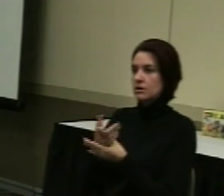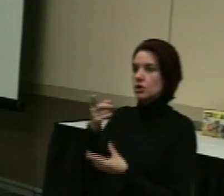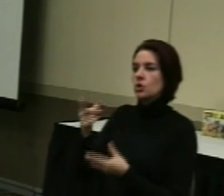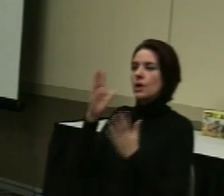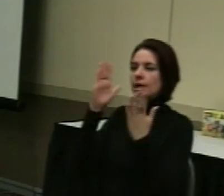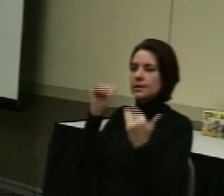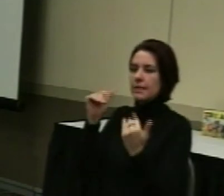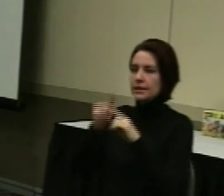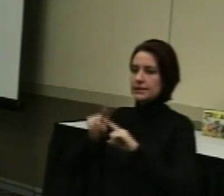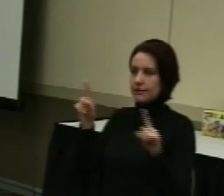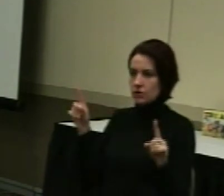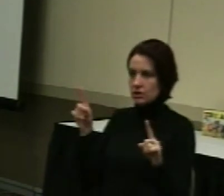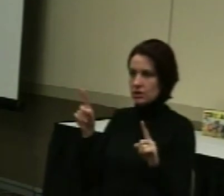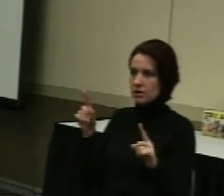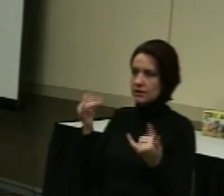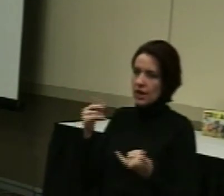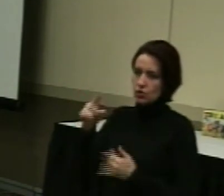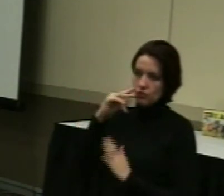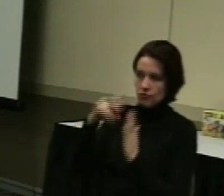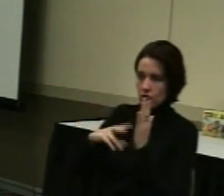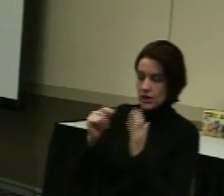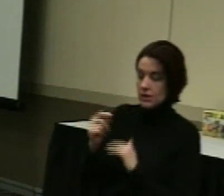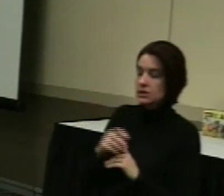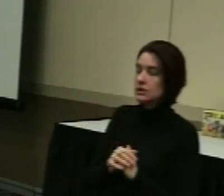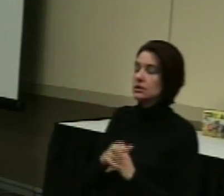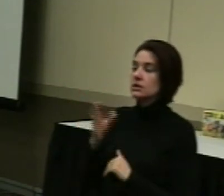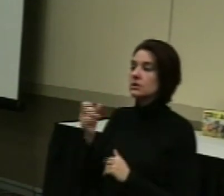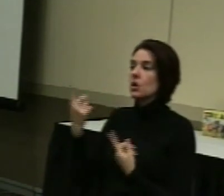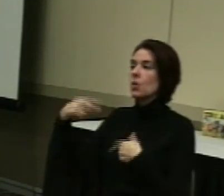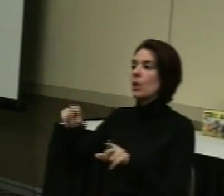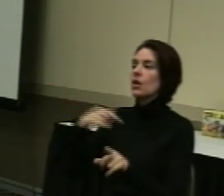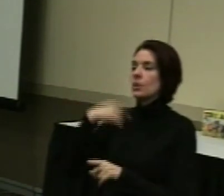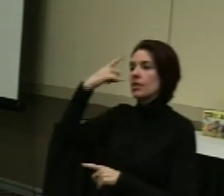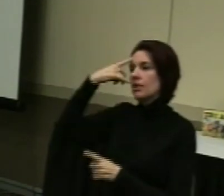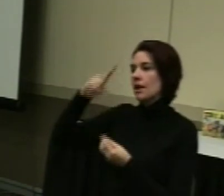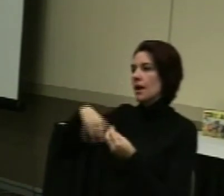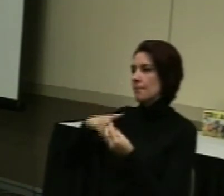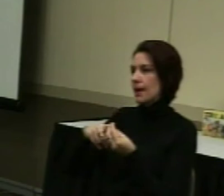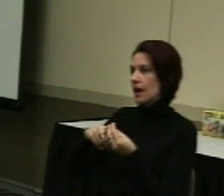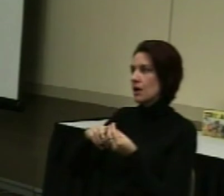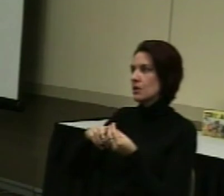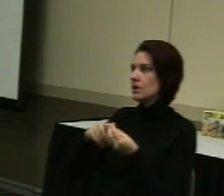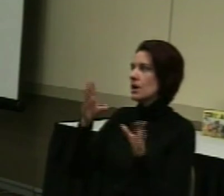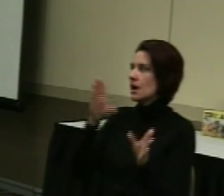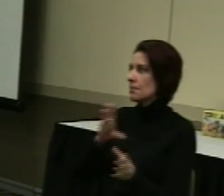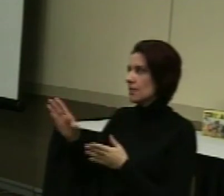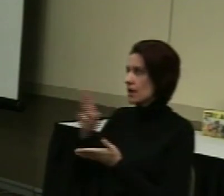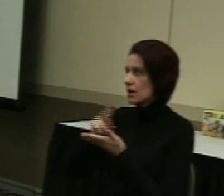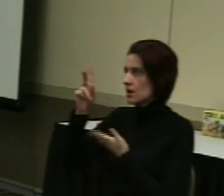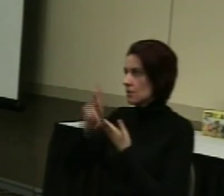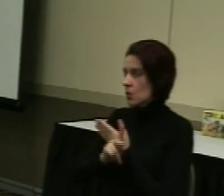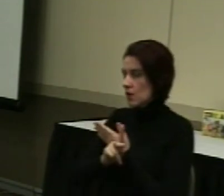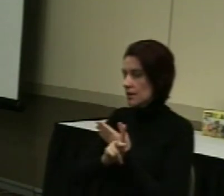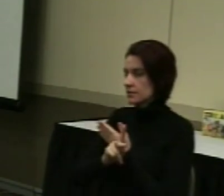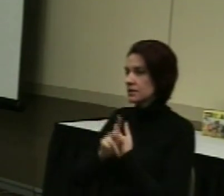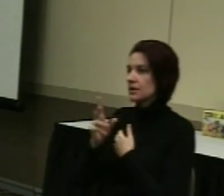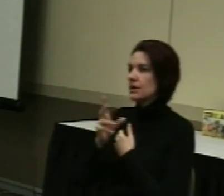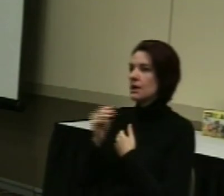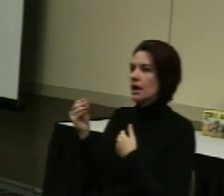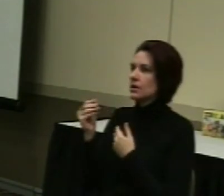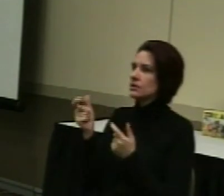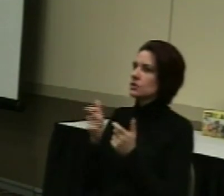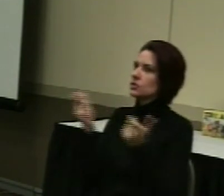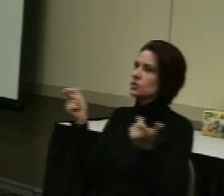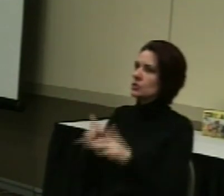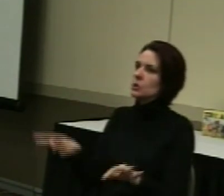expect differently now that you've read this. So therefore, as we think about planning programs, a